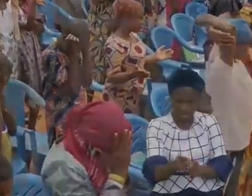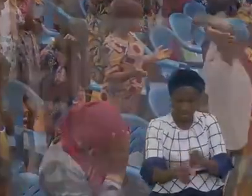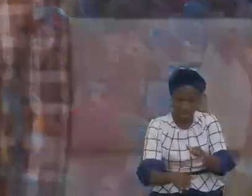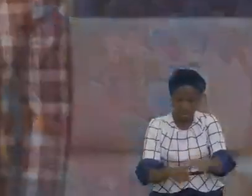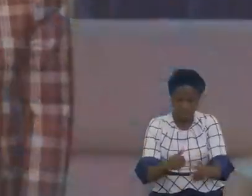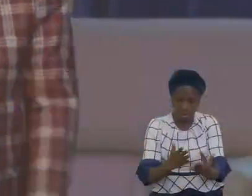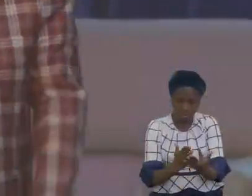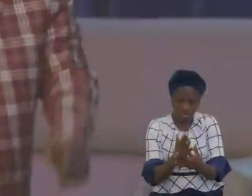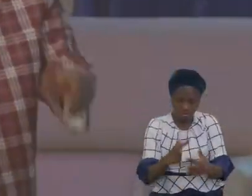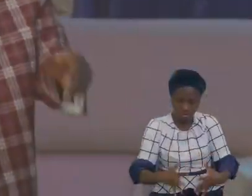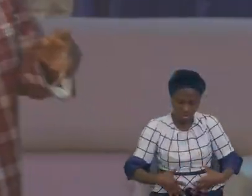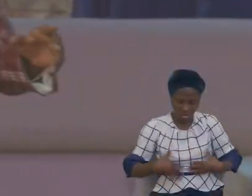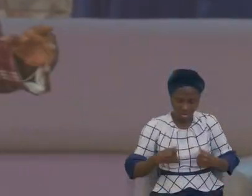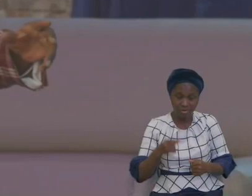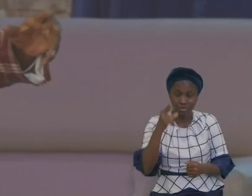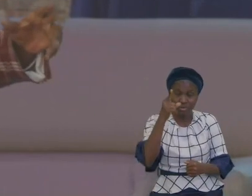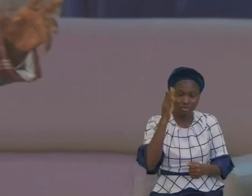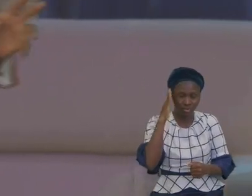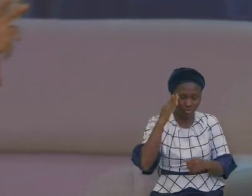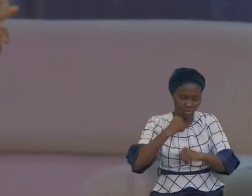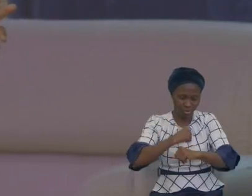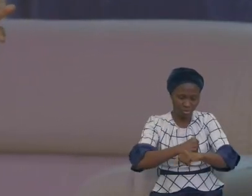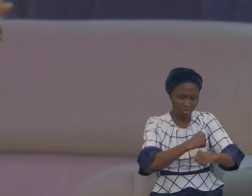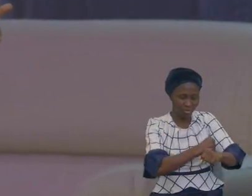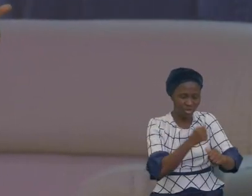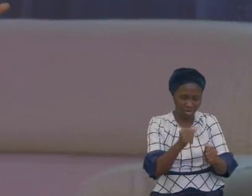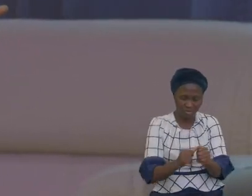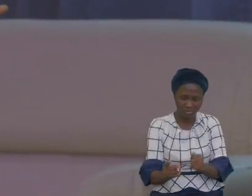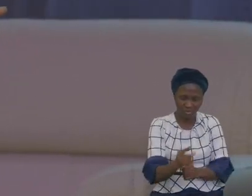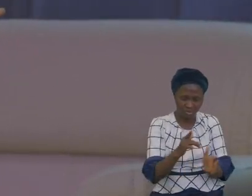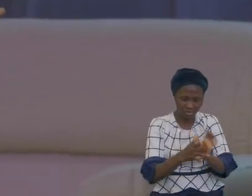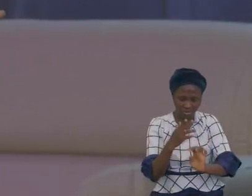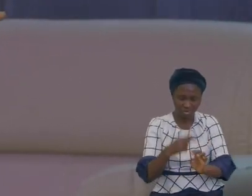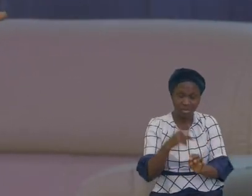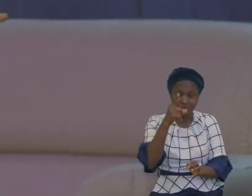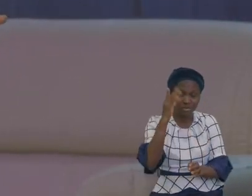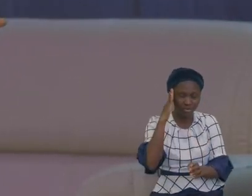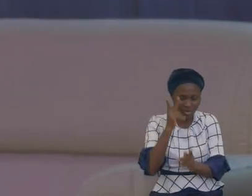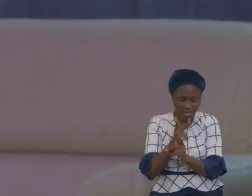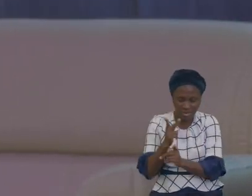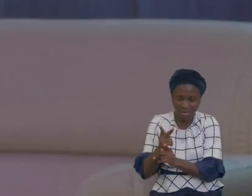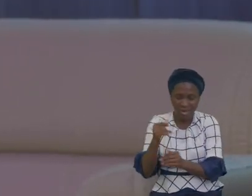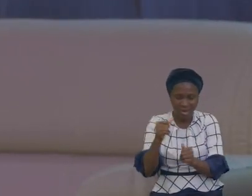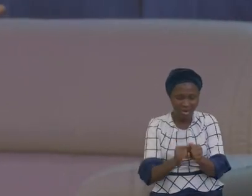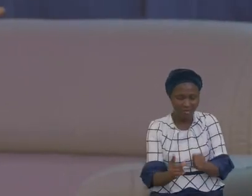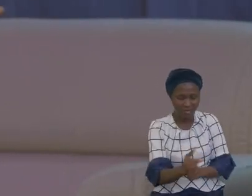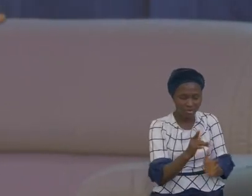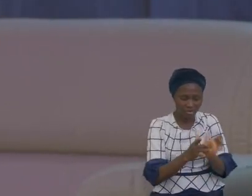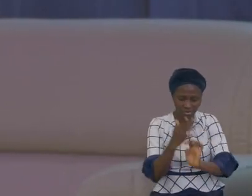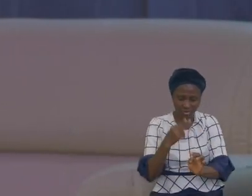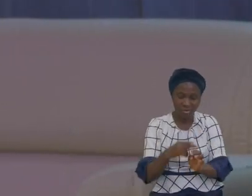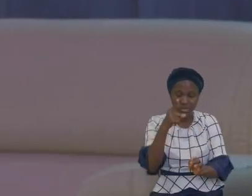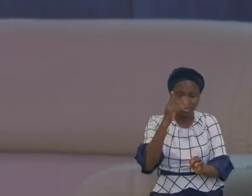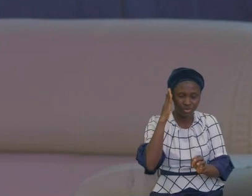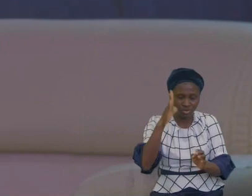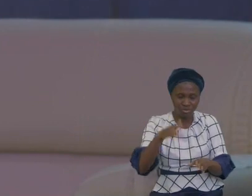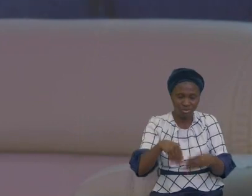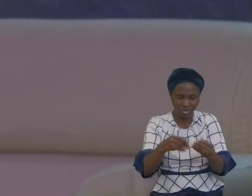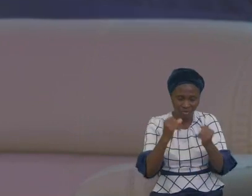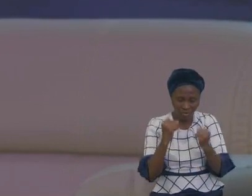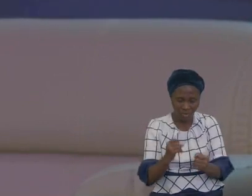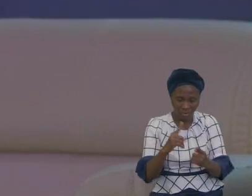preserve everyone. You energize everyone. That will keep on walking without